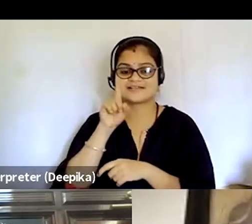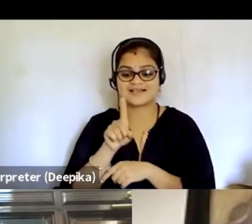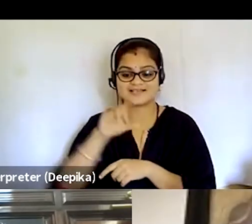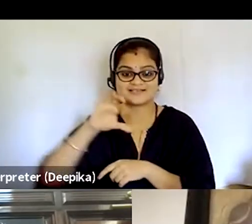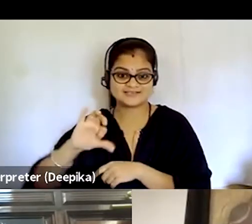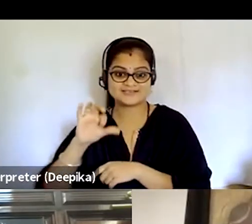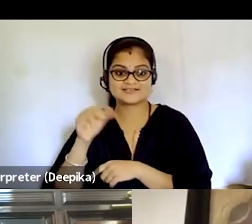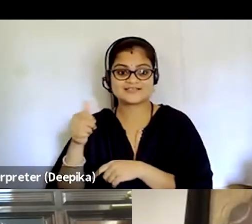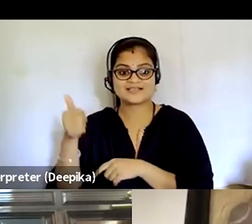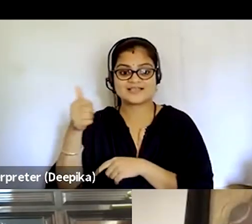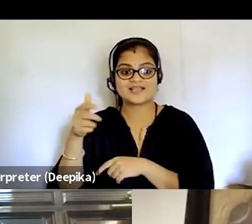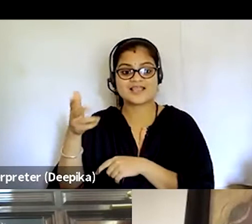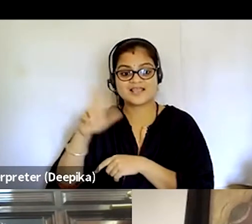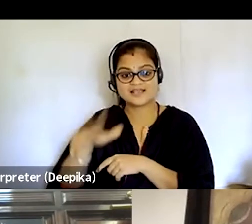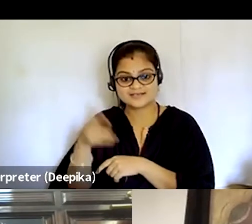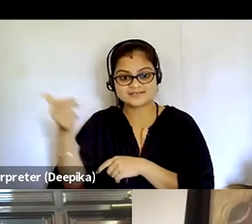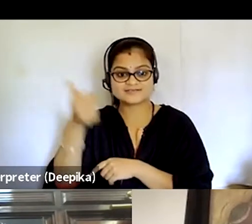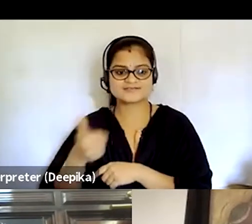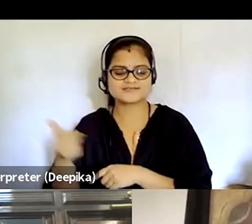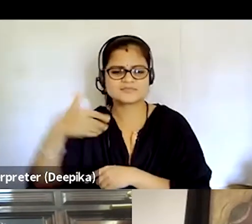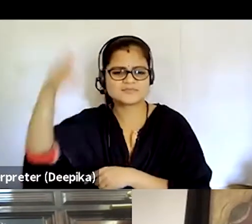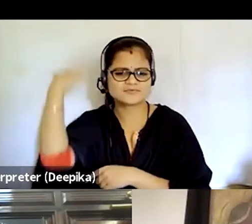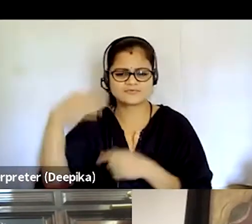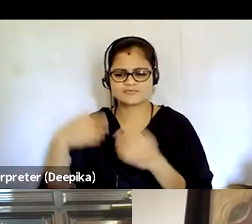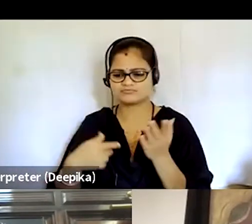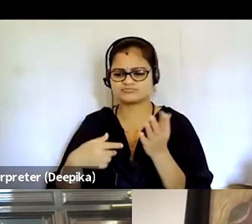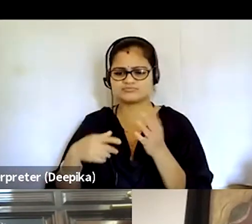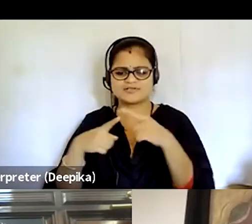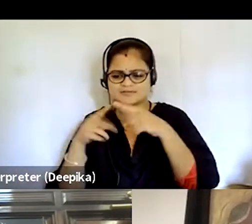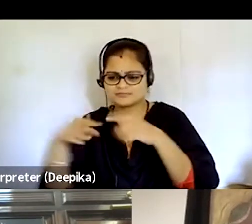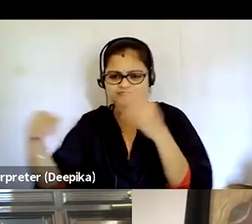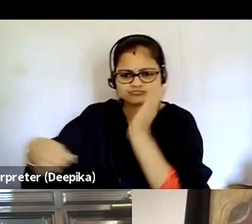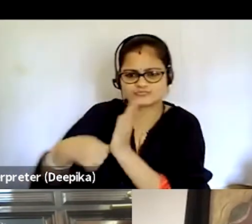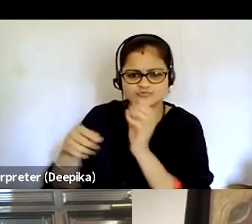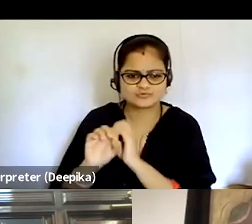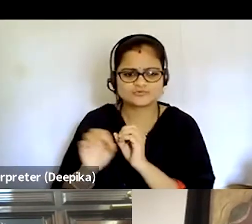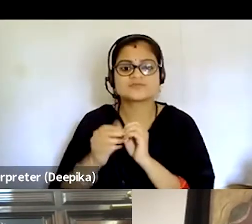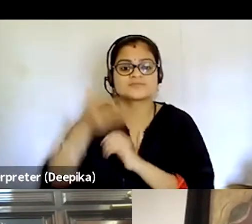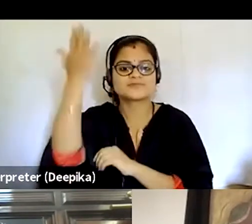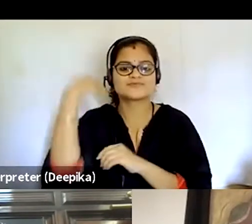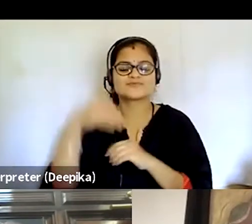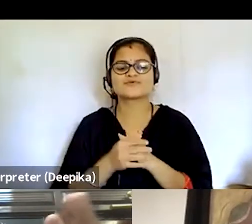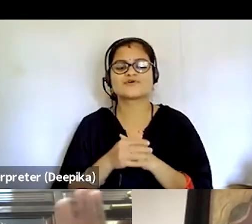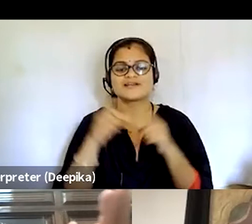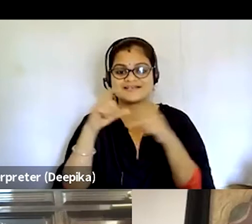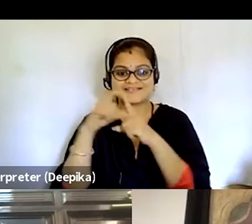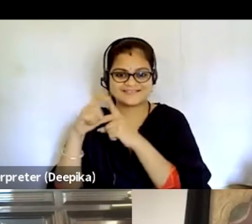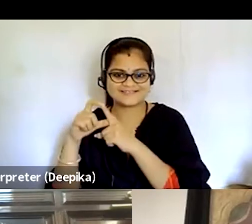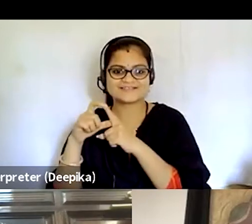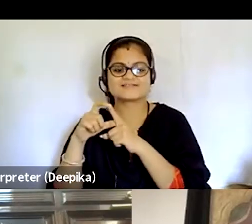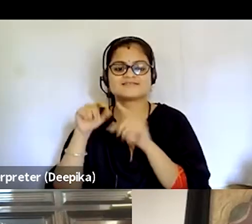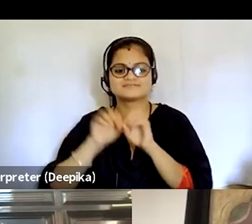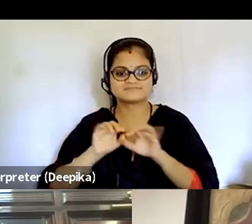and there was no cable TV those days, so we put it on Doordarshan. And whilst I was doing